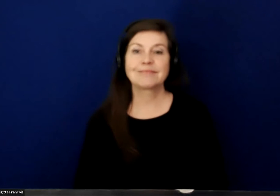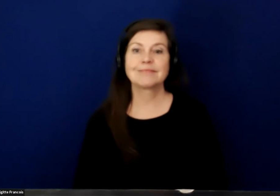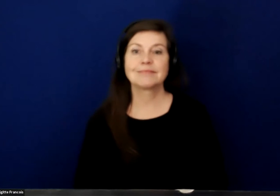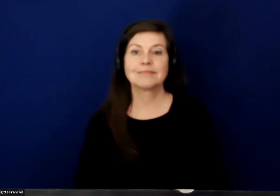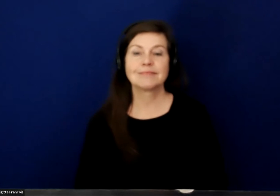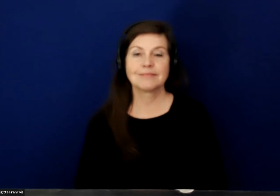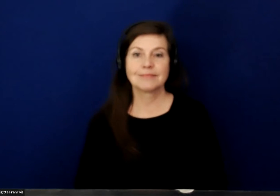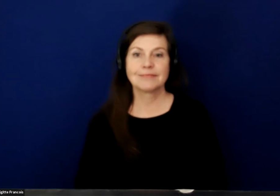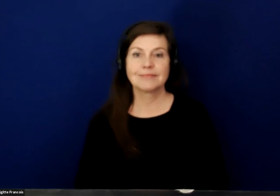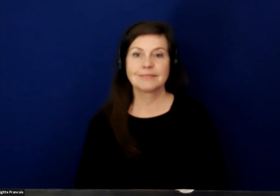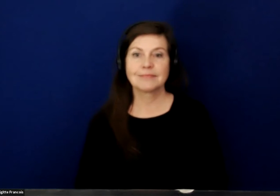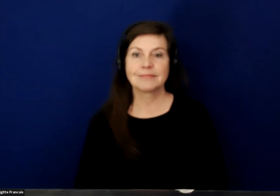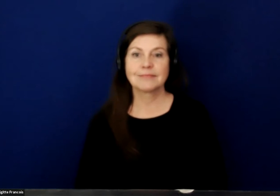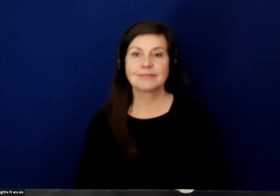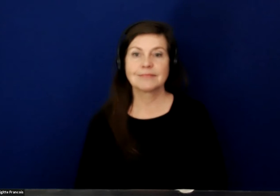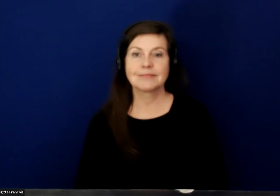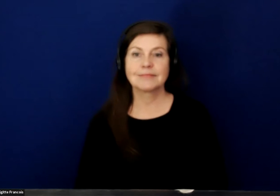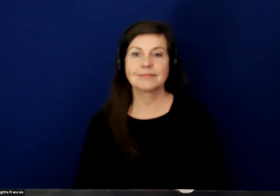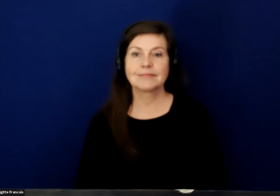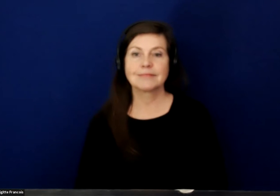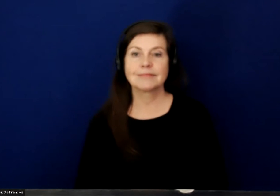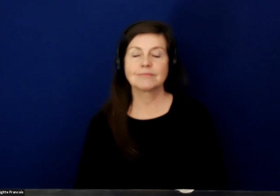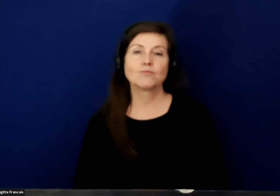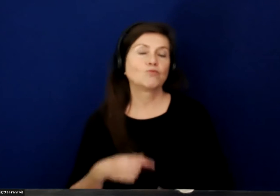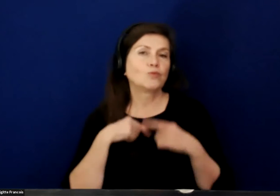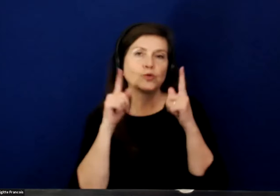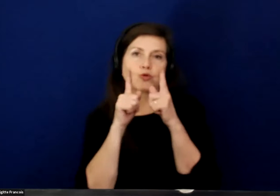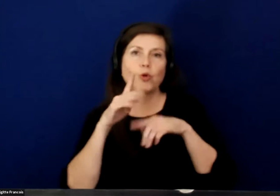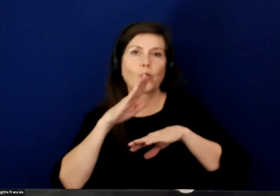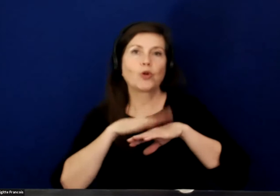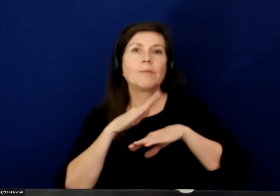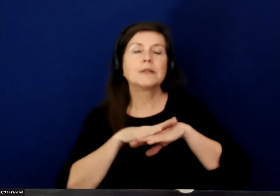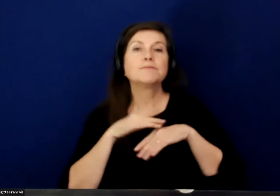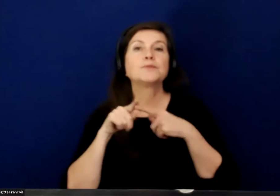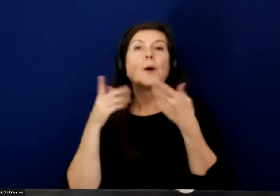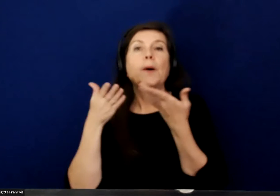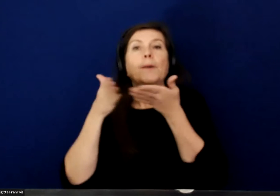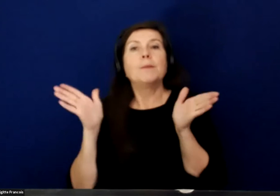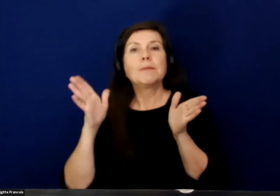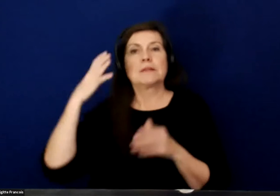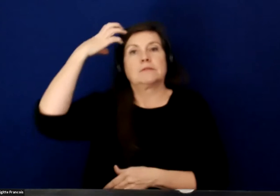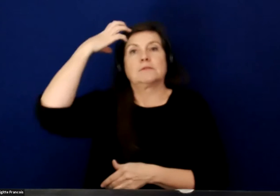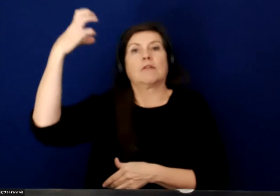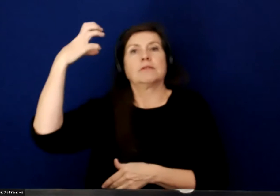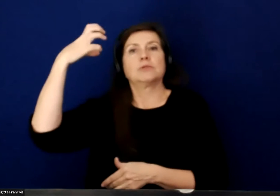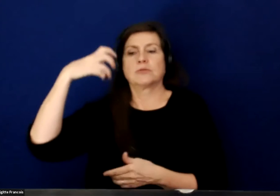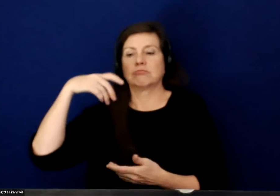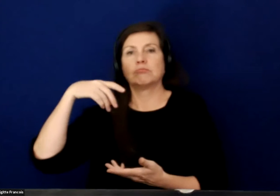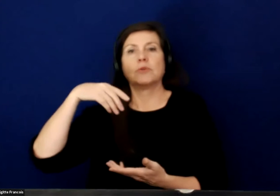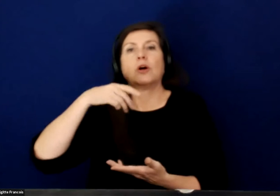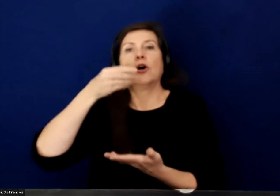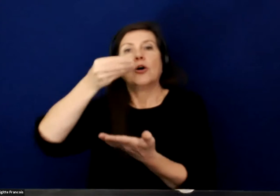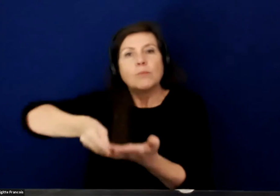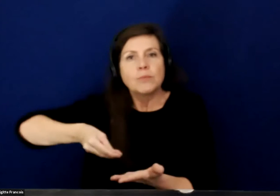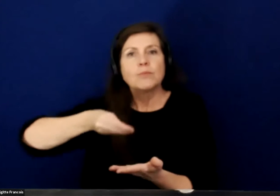Well. Just a short remark on public procurement. I mean, it's in the European Directive